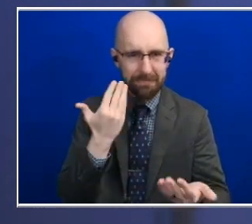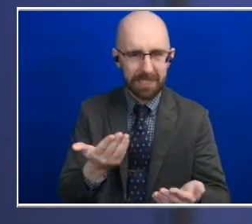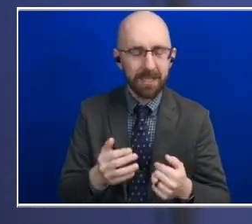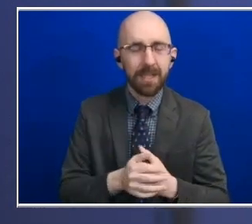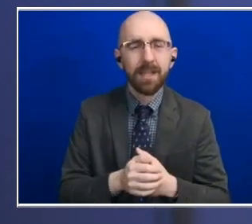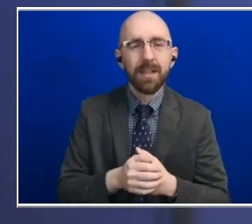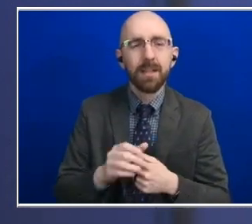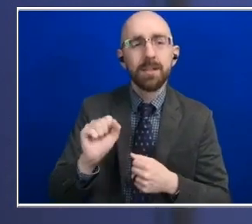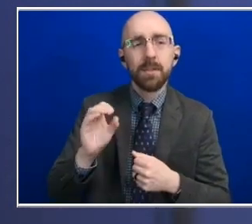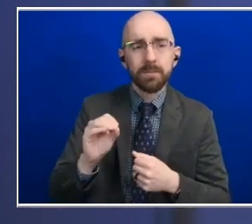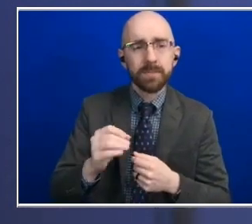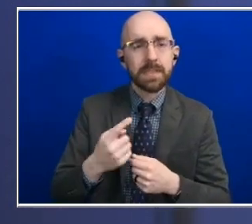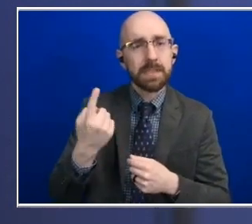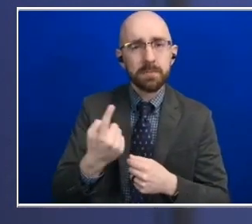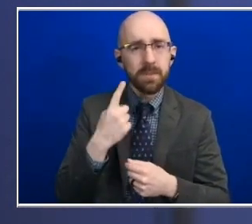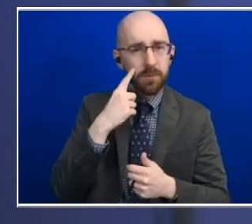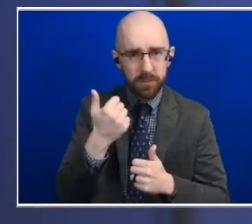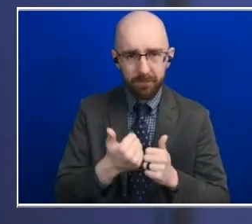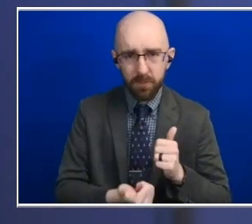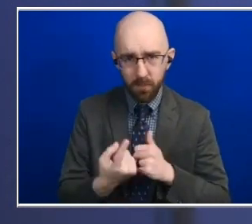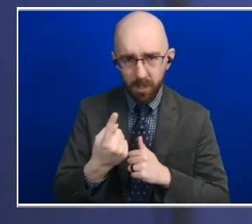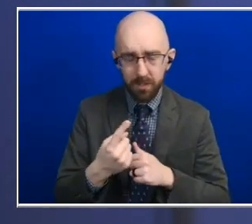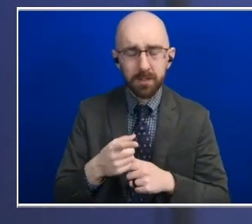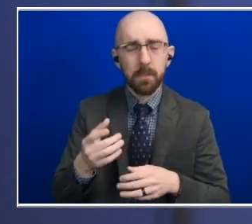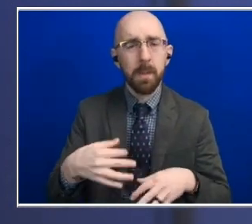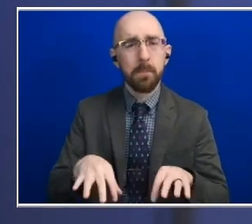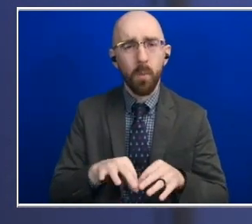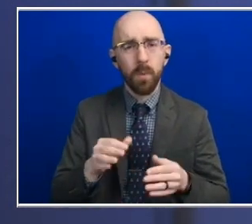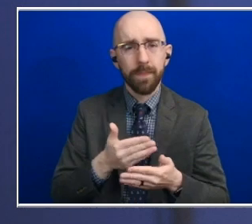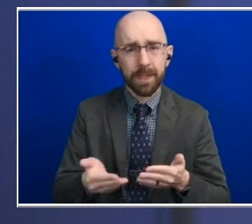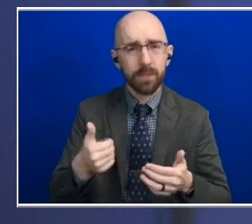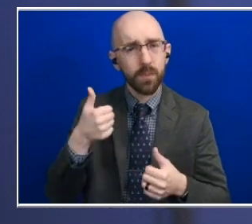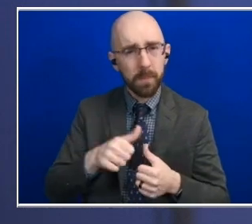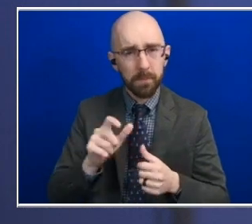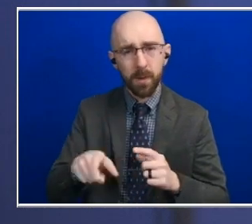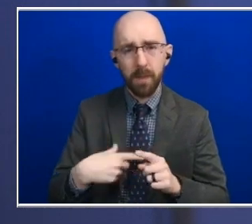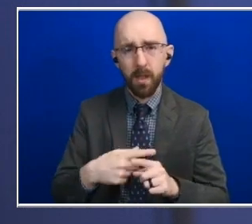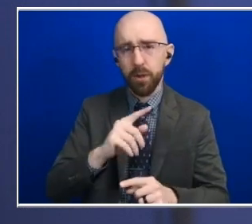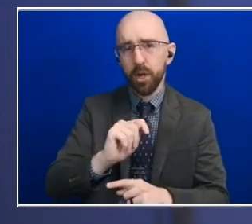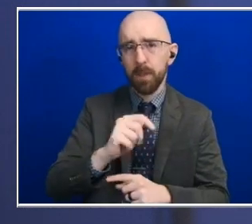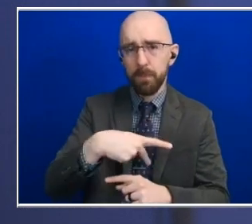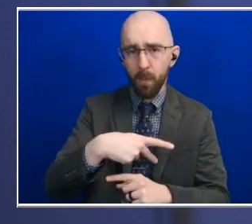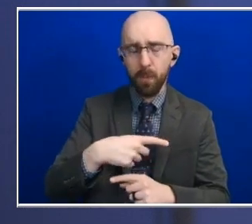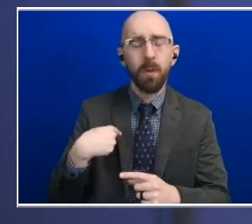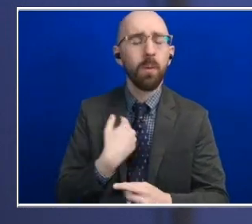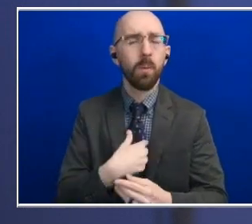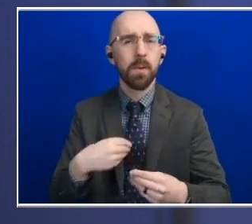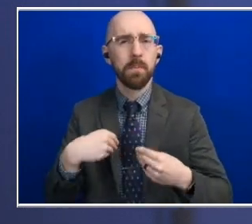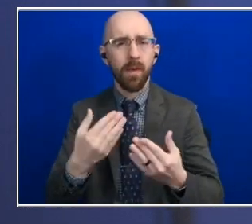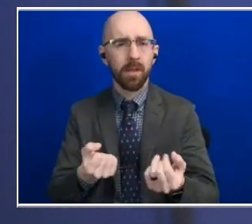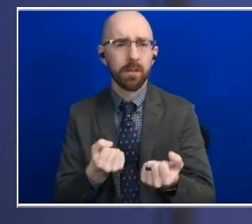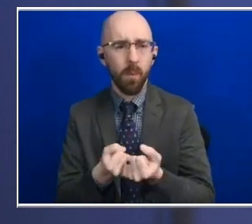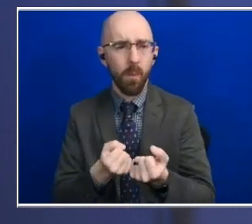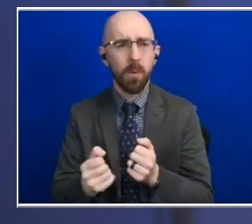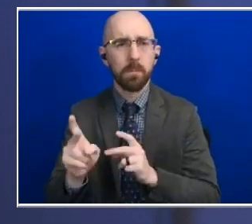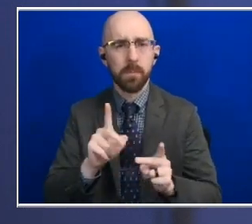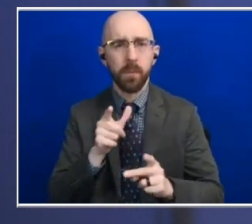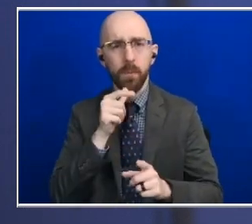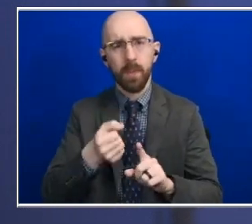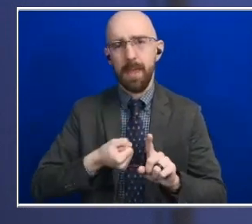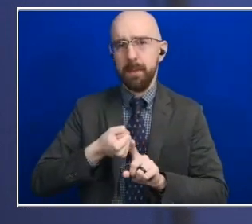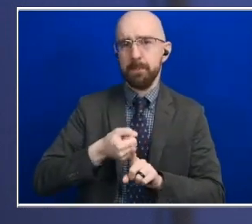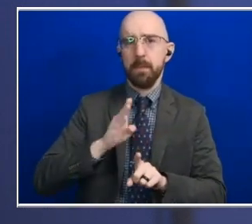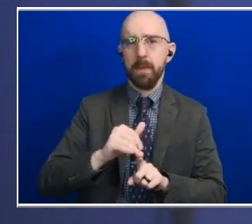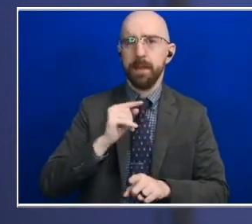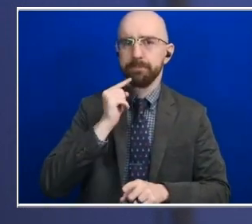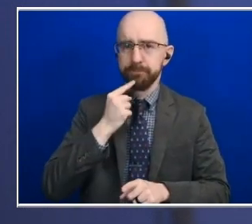something for everyone. Some important things to remember about Turning Point is that we provide support for people impacted by a serious or chronic physical